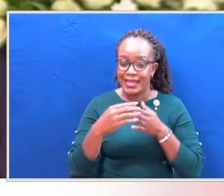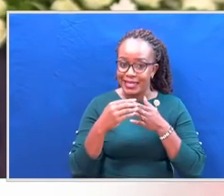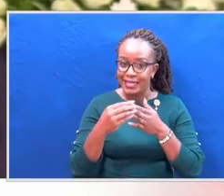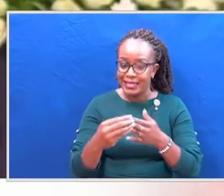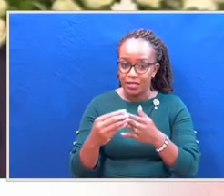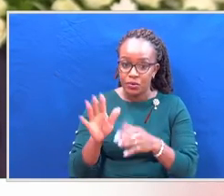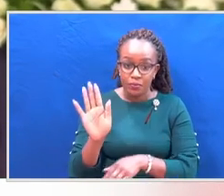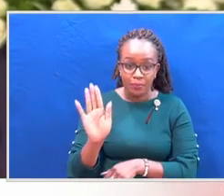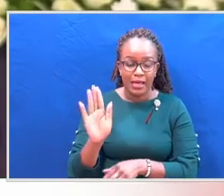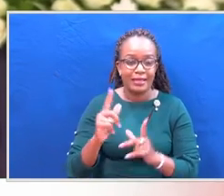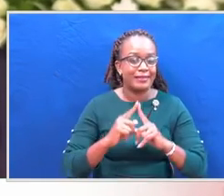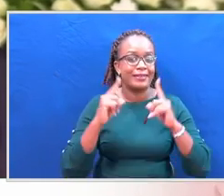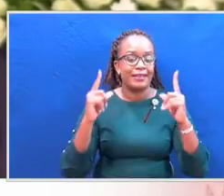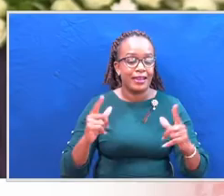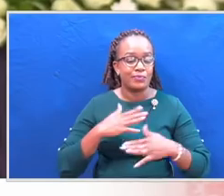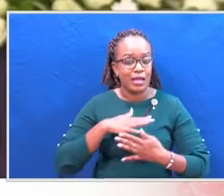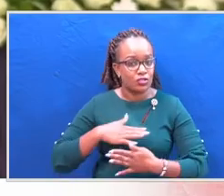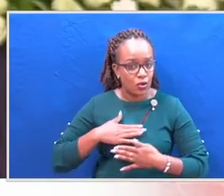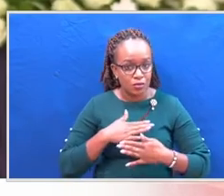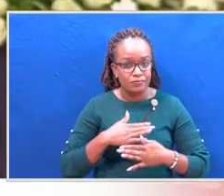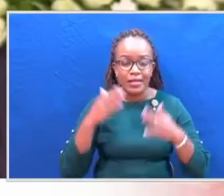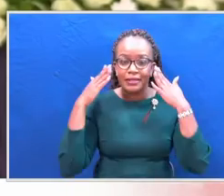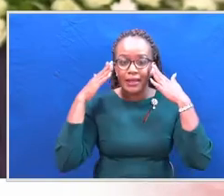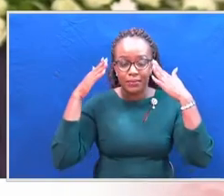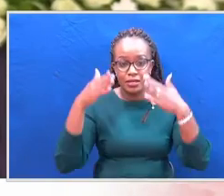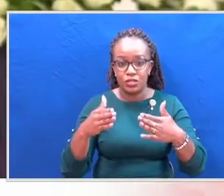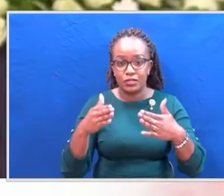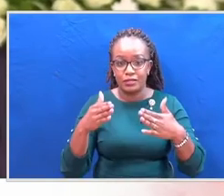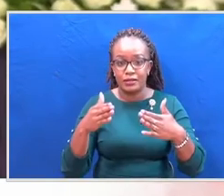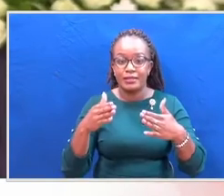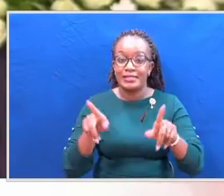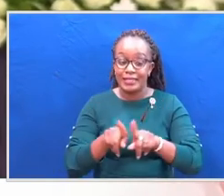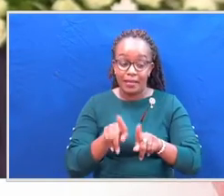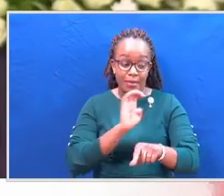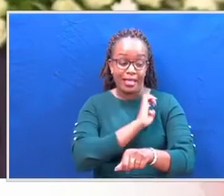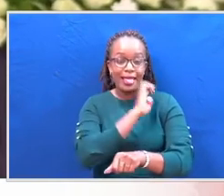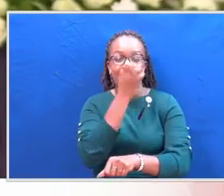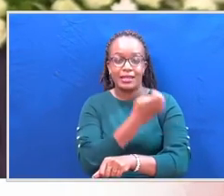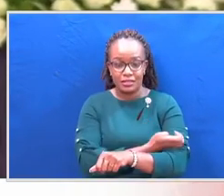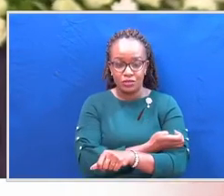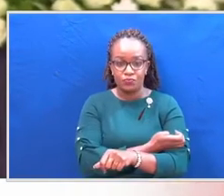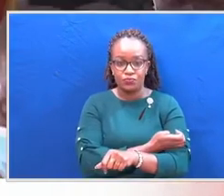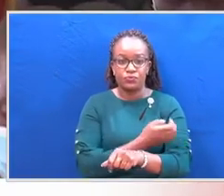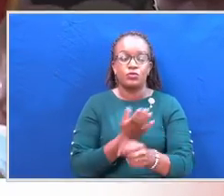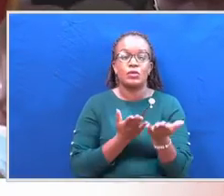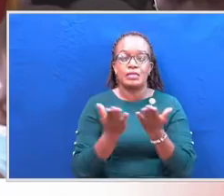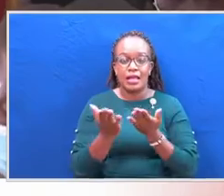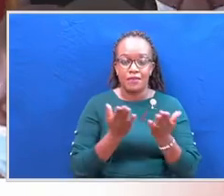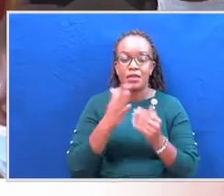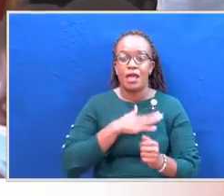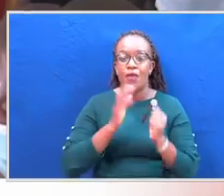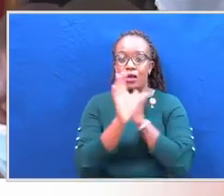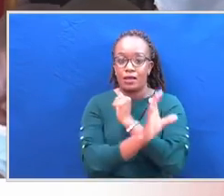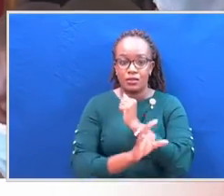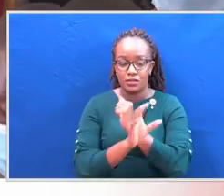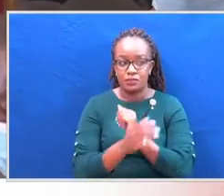great passion, determination, and energy towards serving our country. And